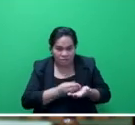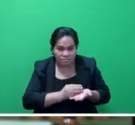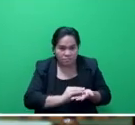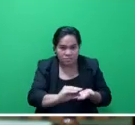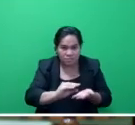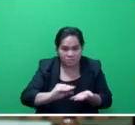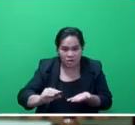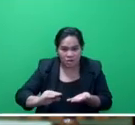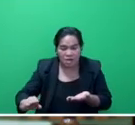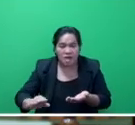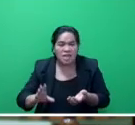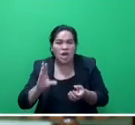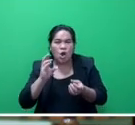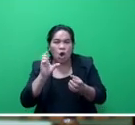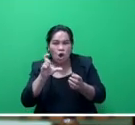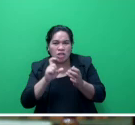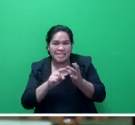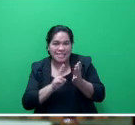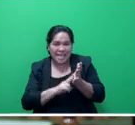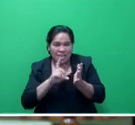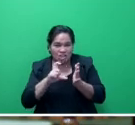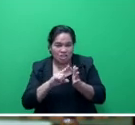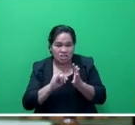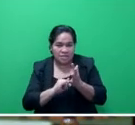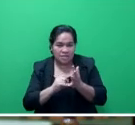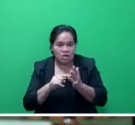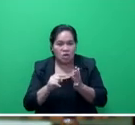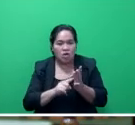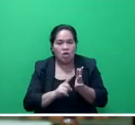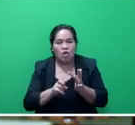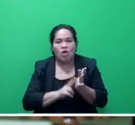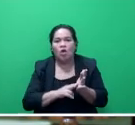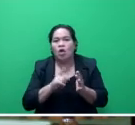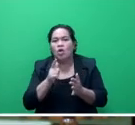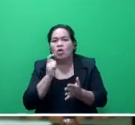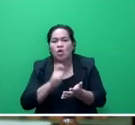concession loan to MSMEs. We are taking this collaboration to the next level.